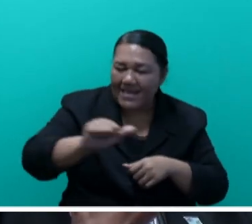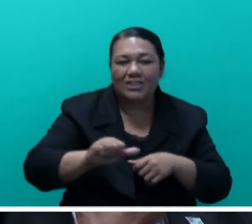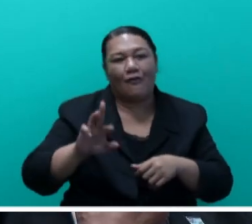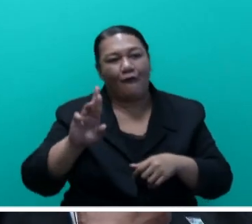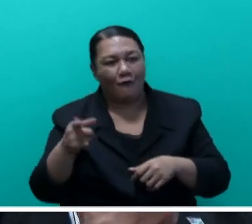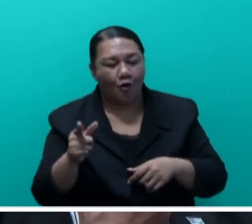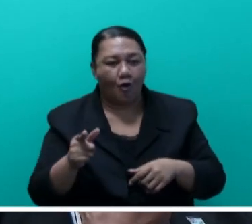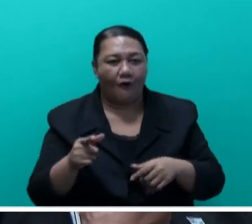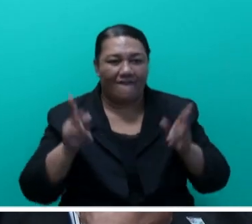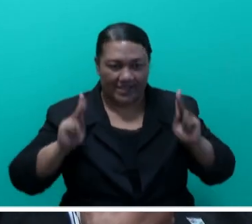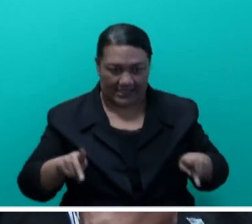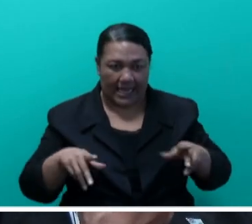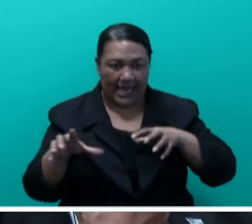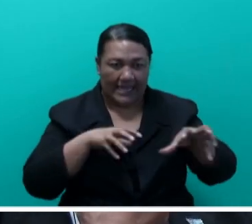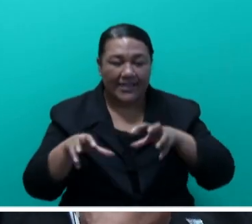promoting active